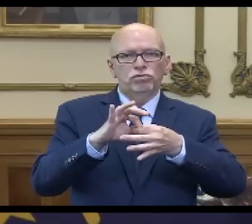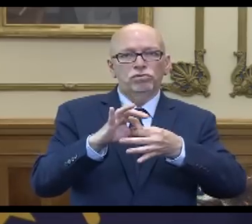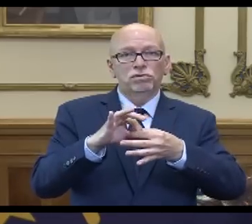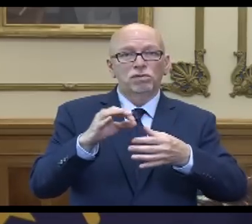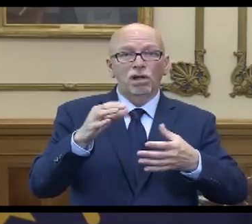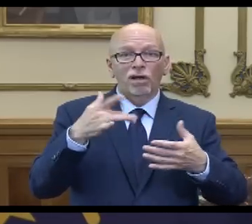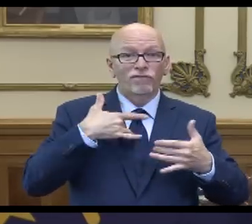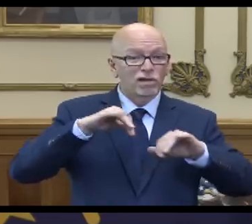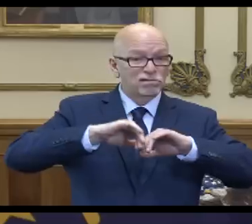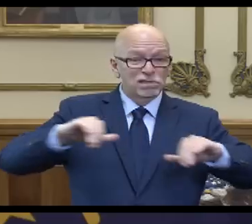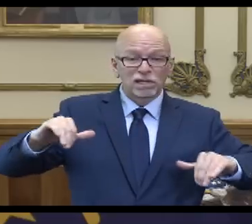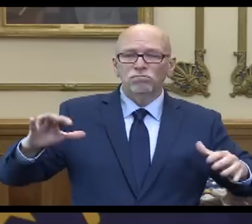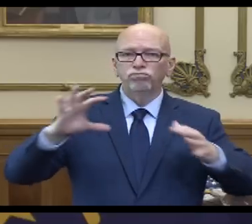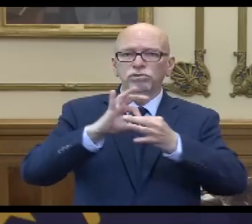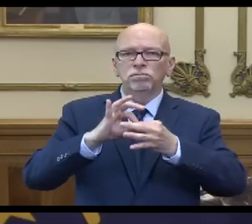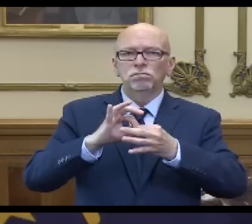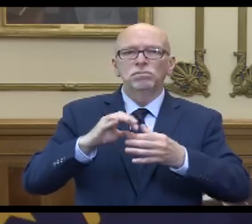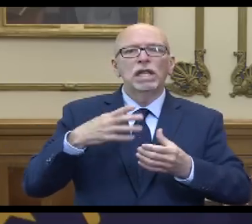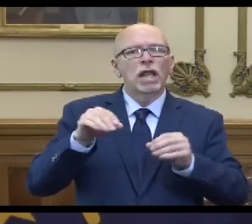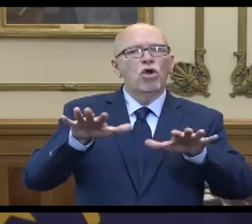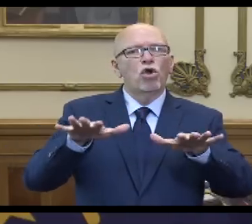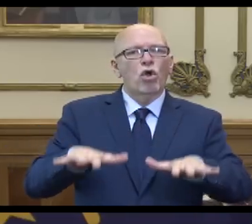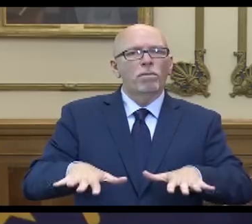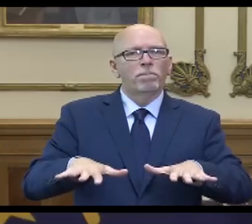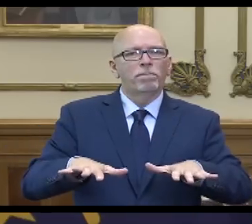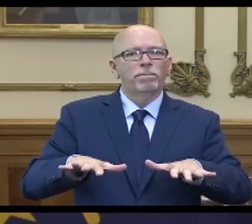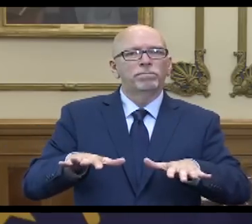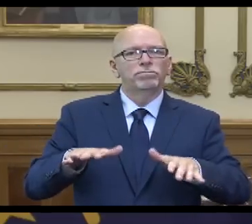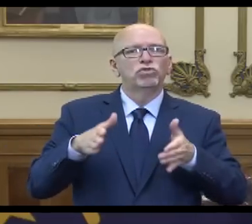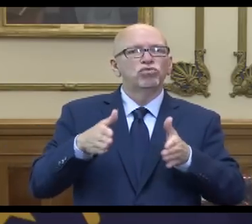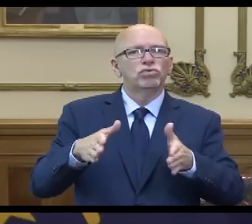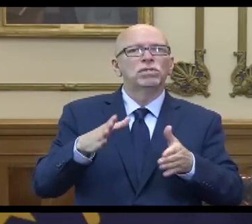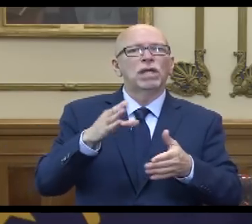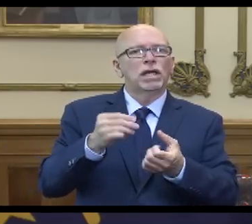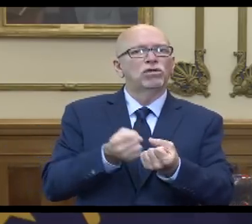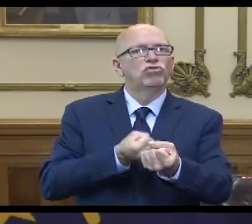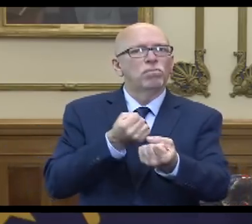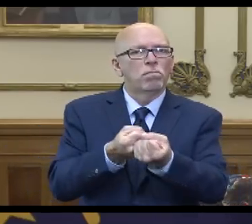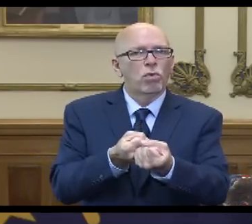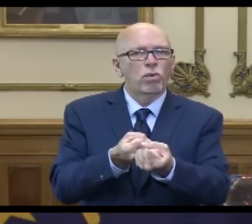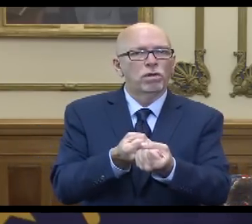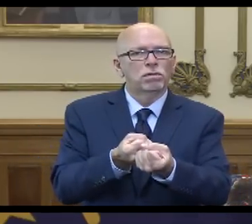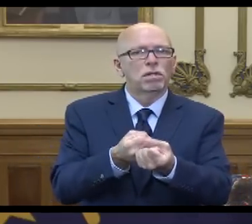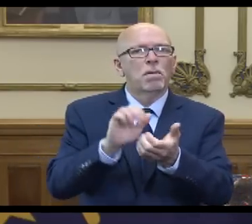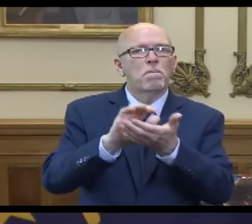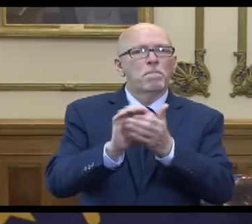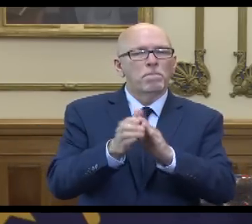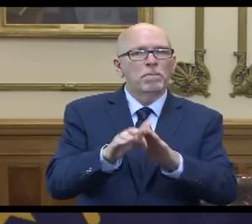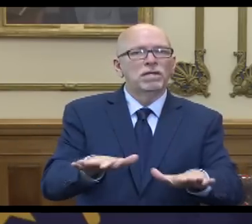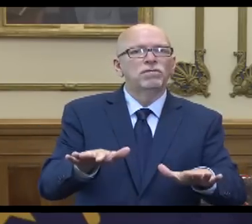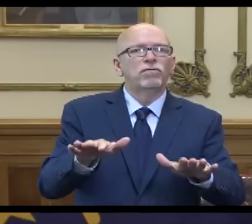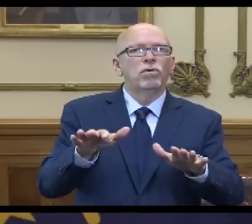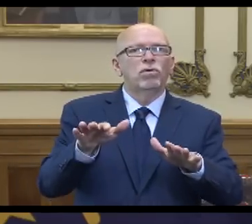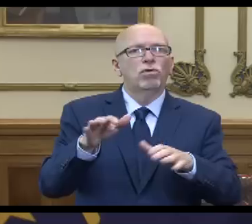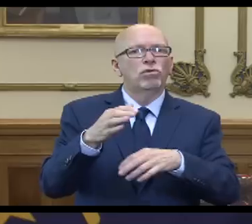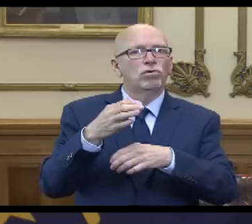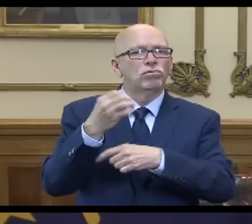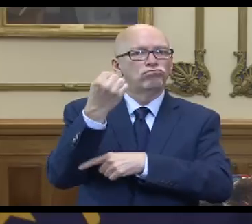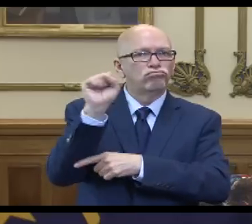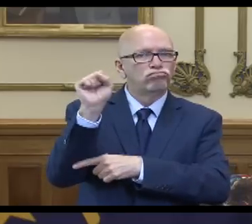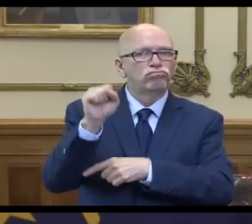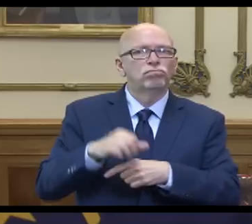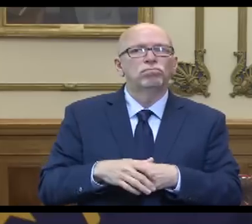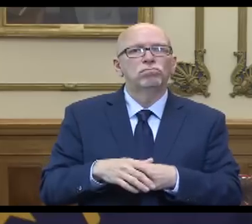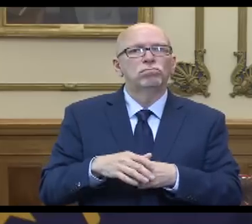divides and to calm the streets and to support peaceful demonstrations